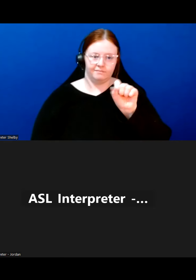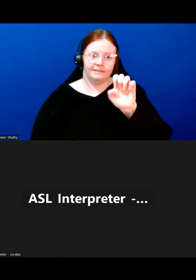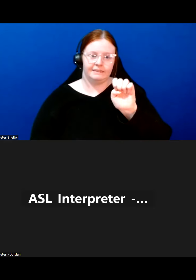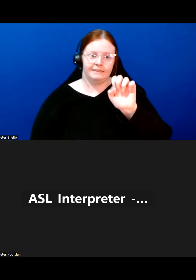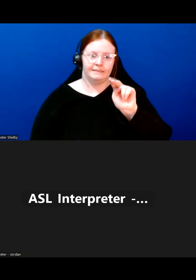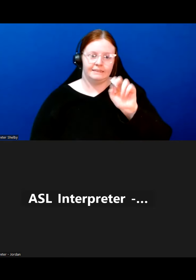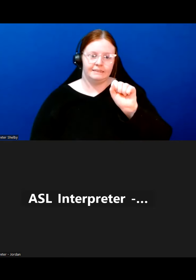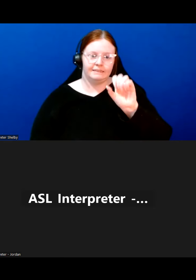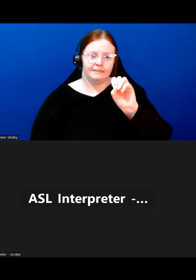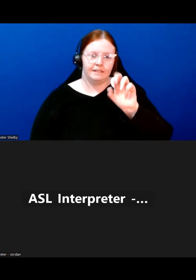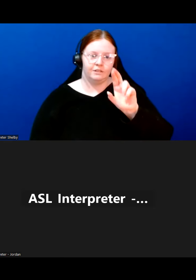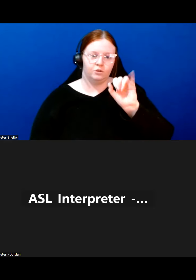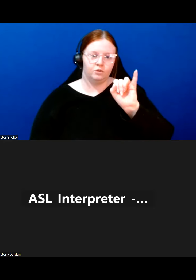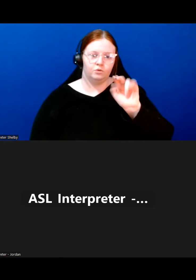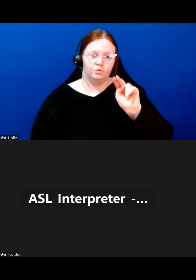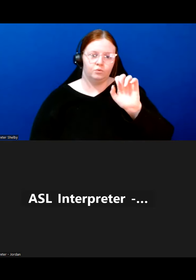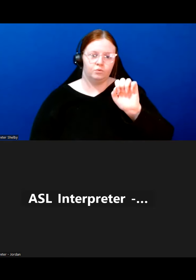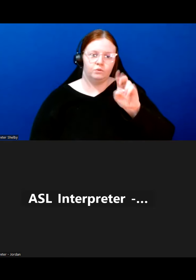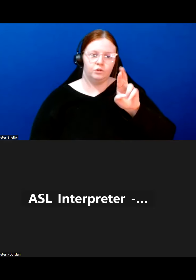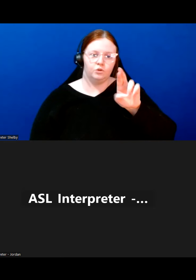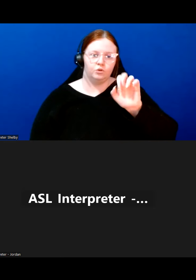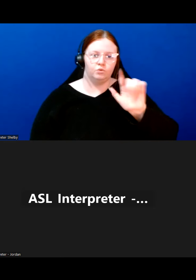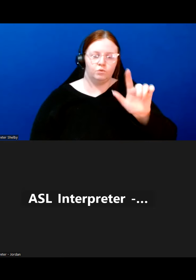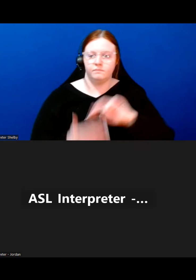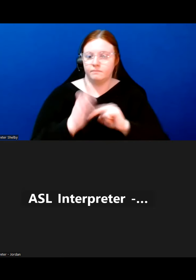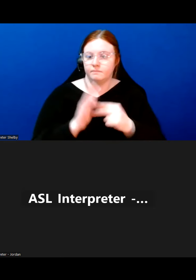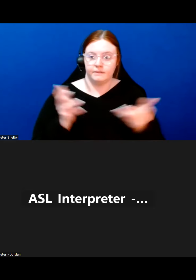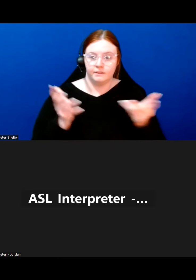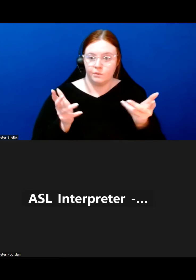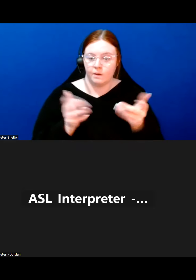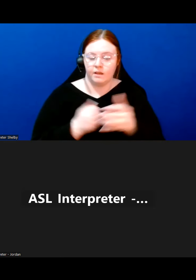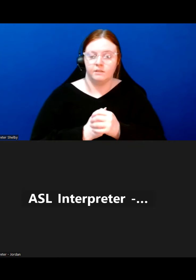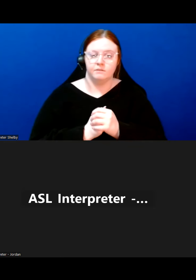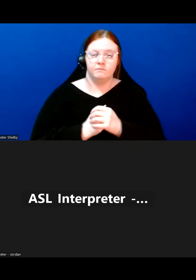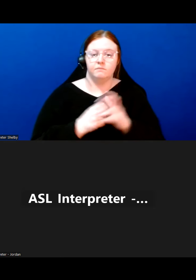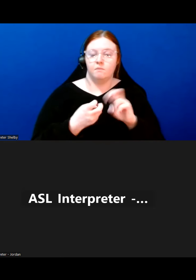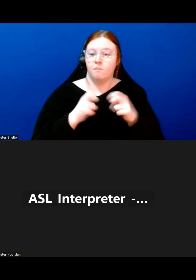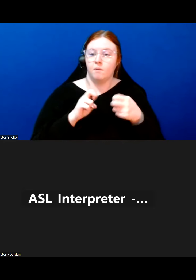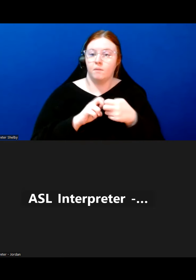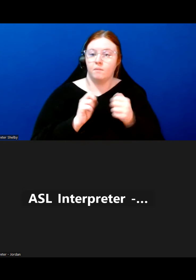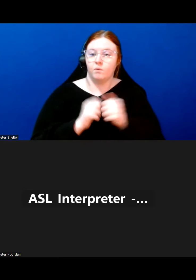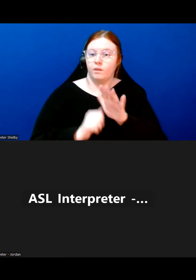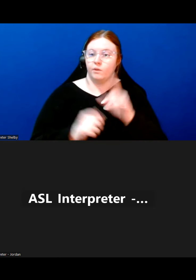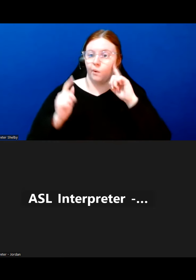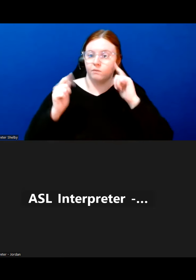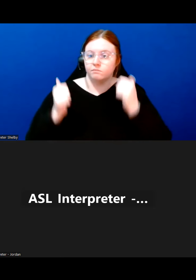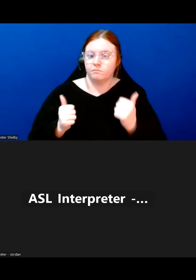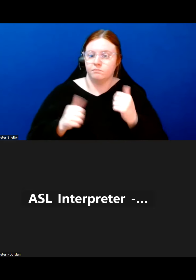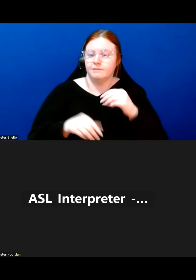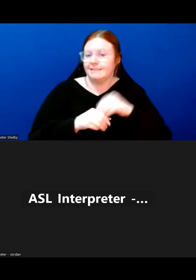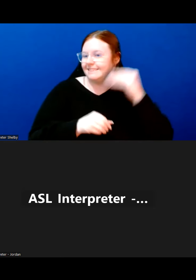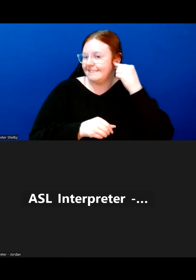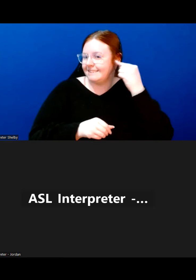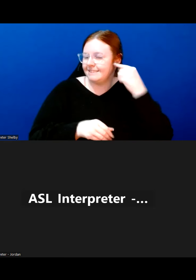And basically what that means is that the issue that you're having with this type of hearing loss is in your inner